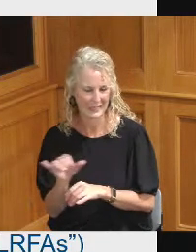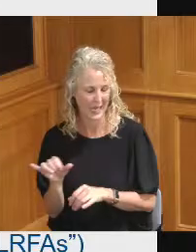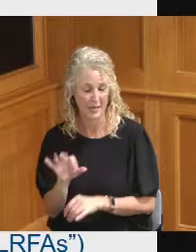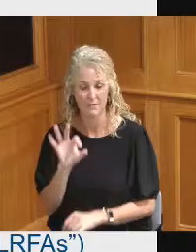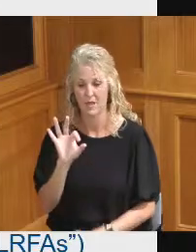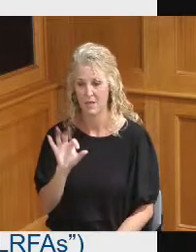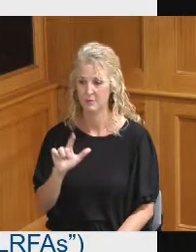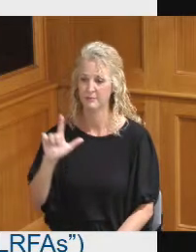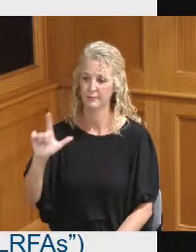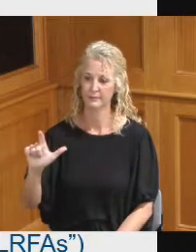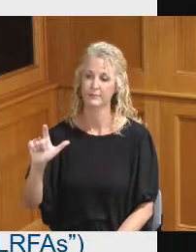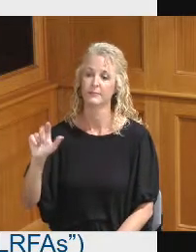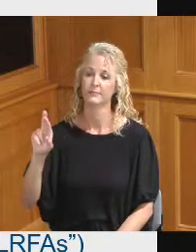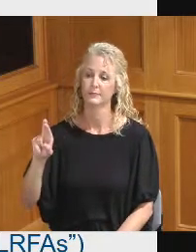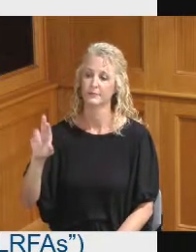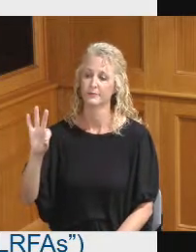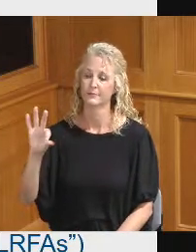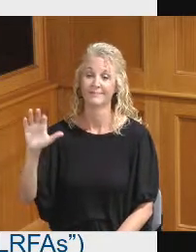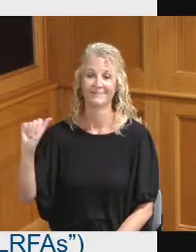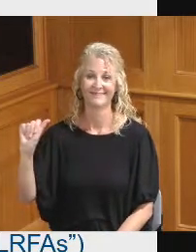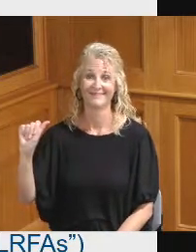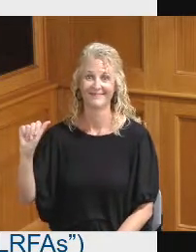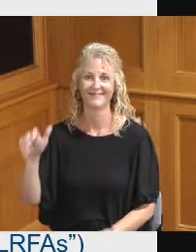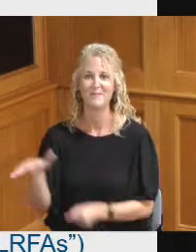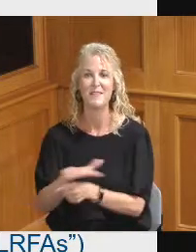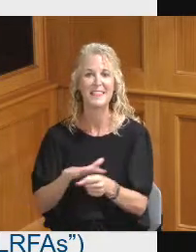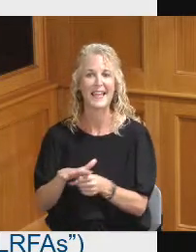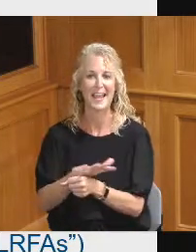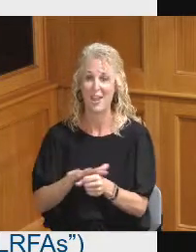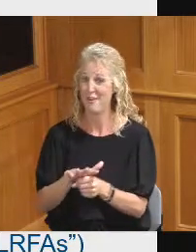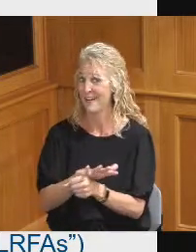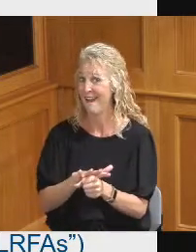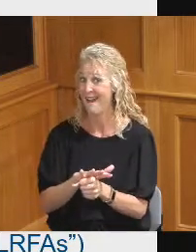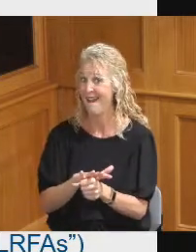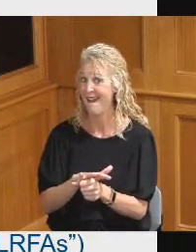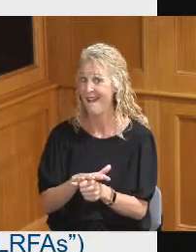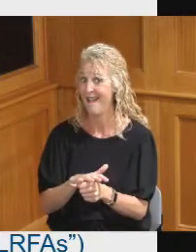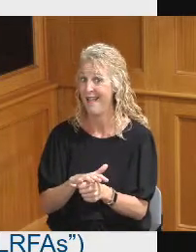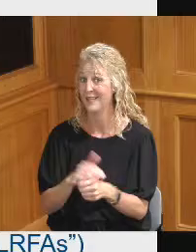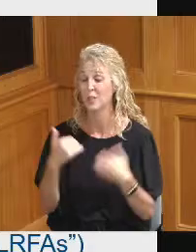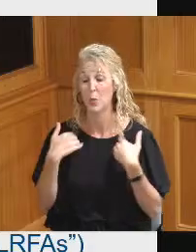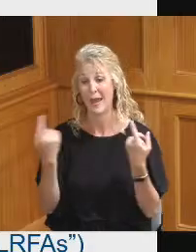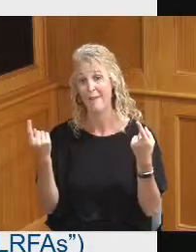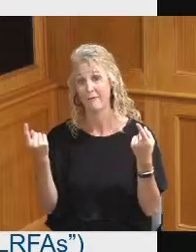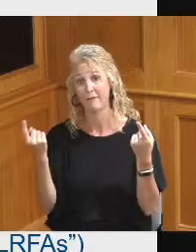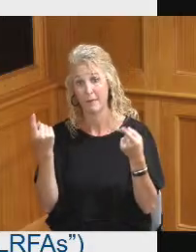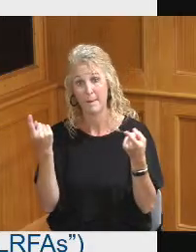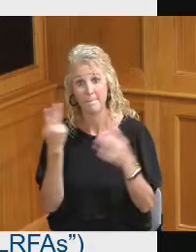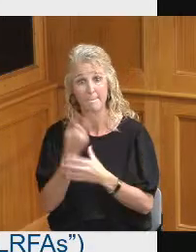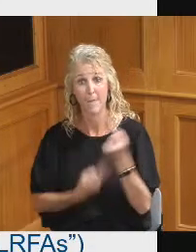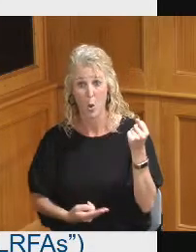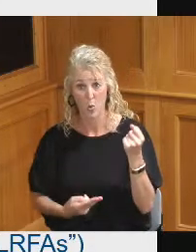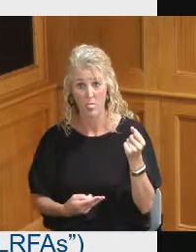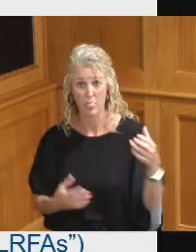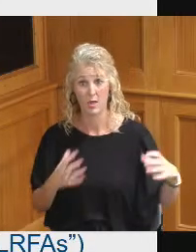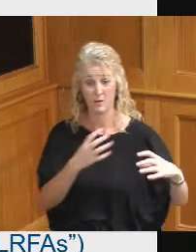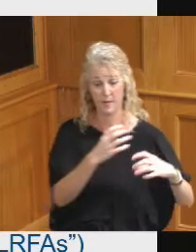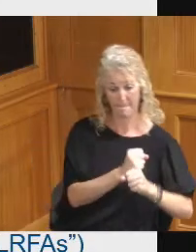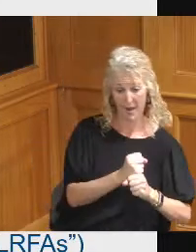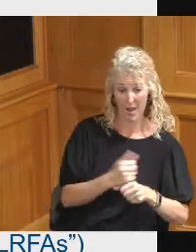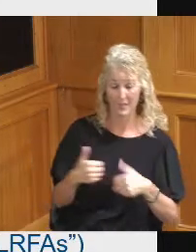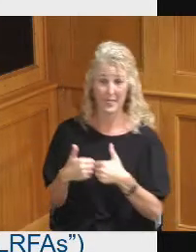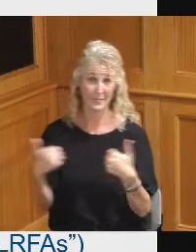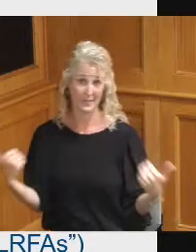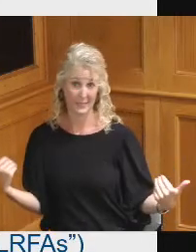acronym is just slightly different. But again, they're areas, and we have them both in the combined area and the separated area. But for this